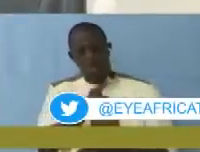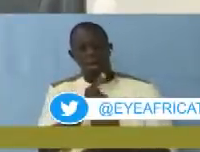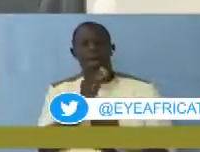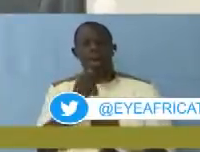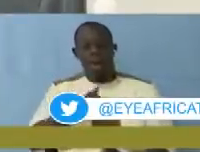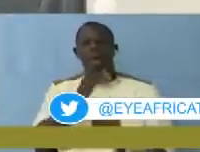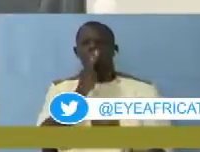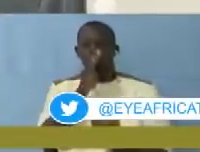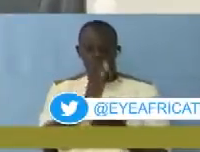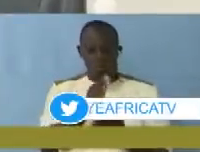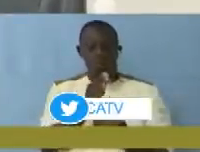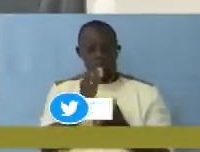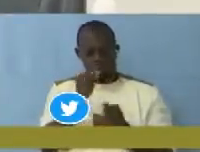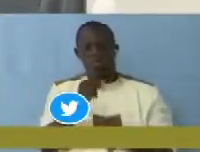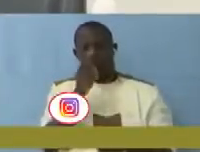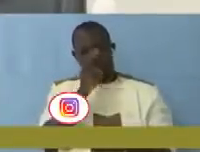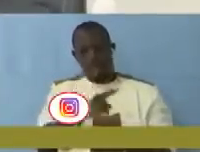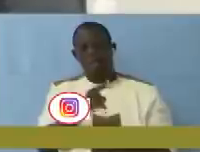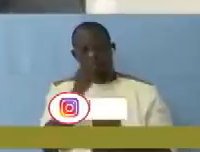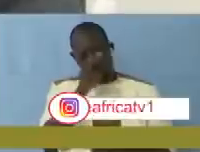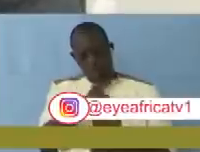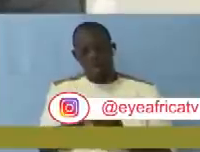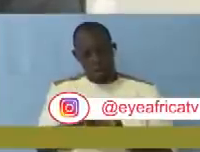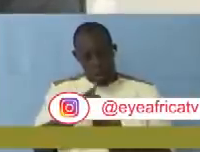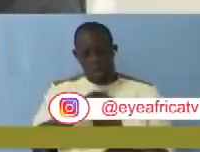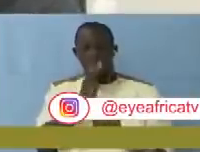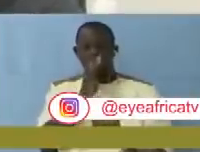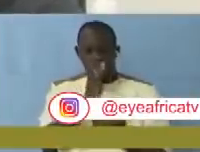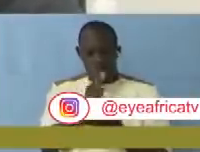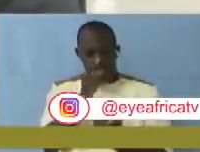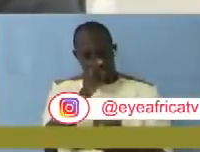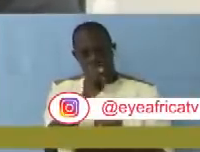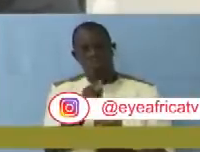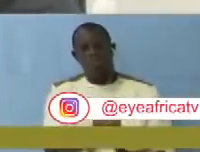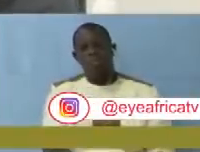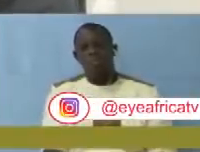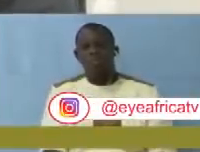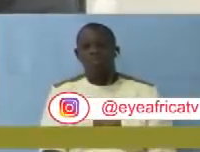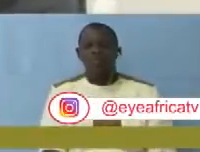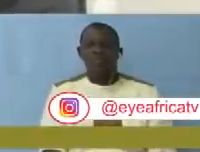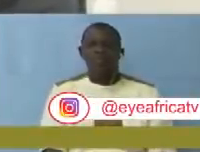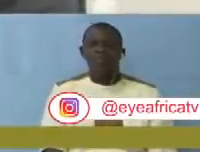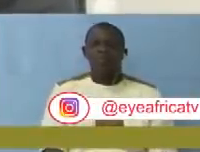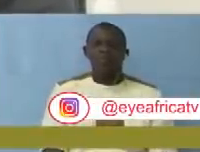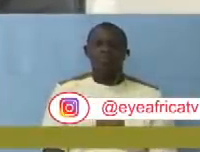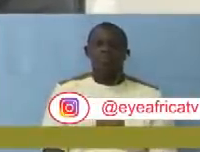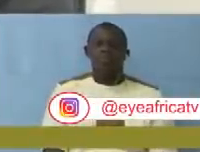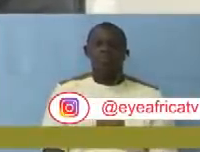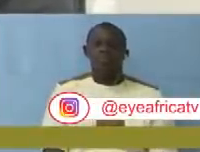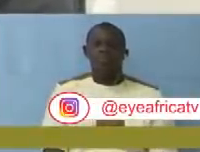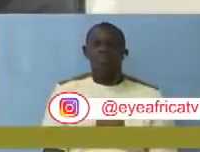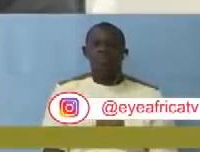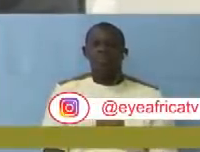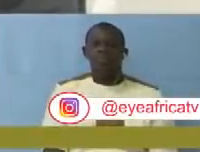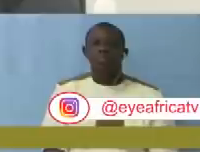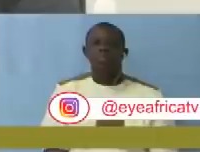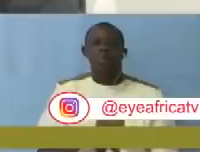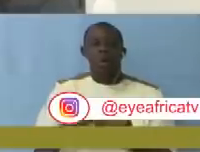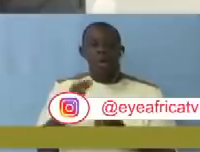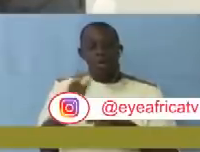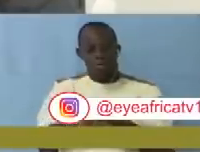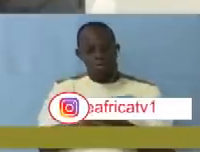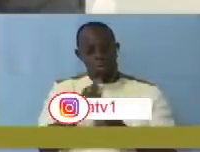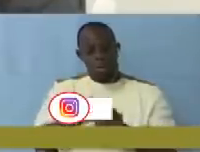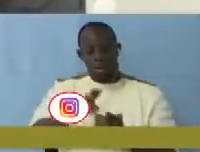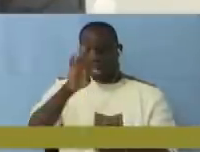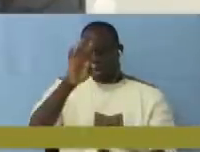you that. You will make efforts. I promise you that. Inshallah. No lahi lodi. At that time, was